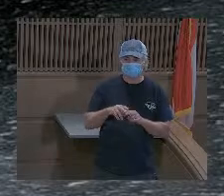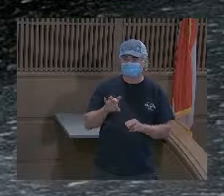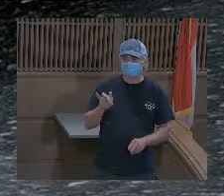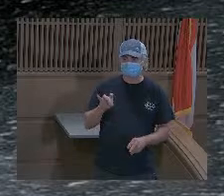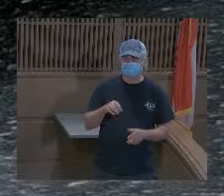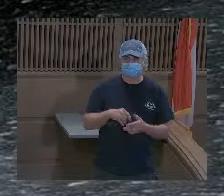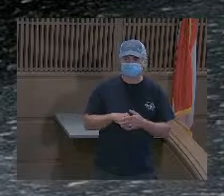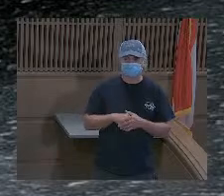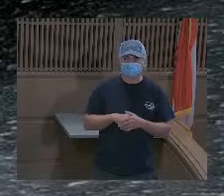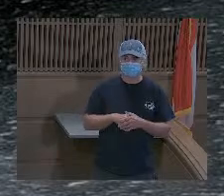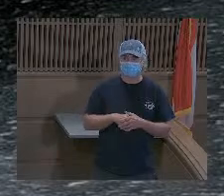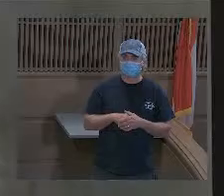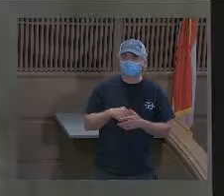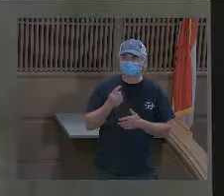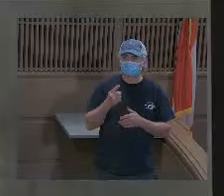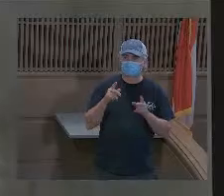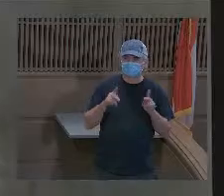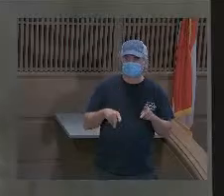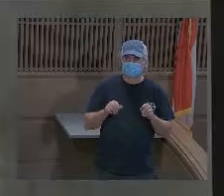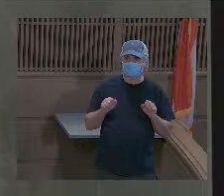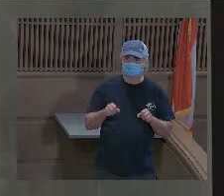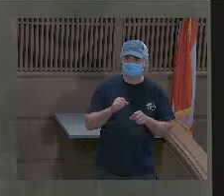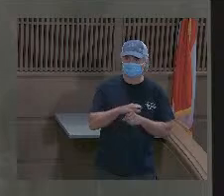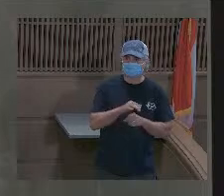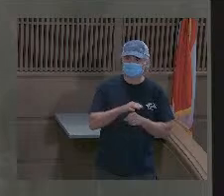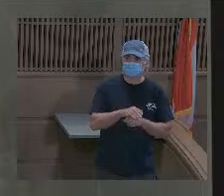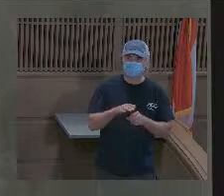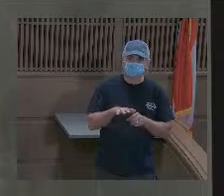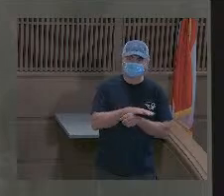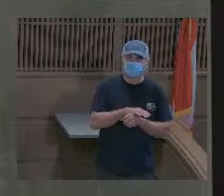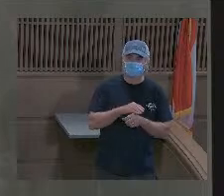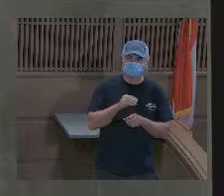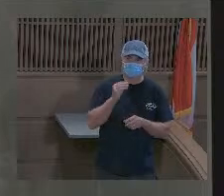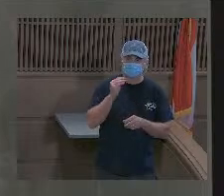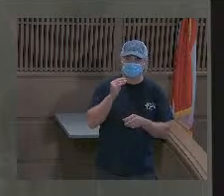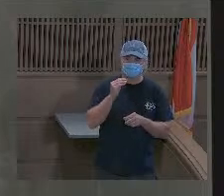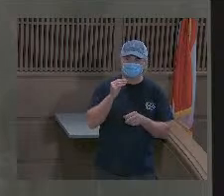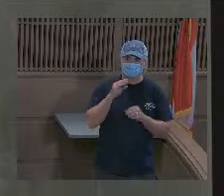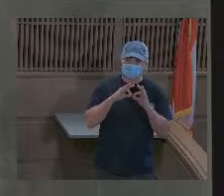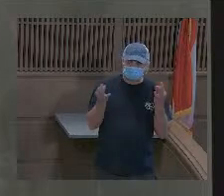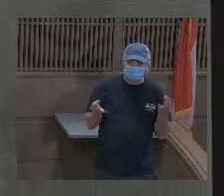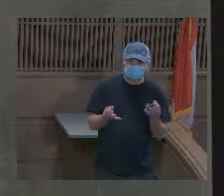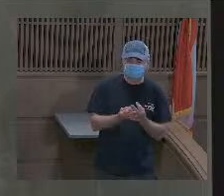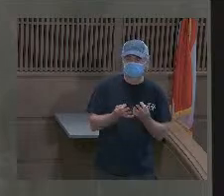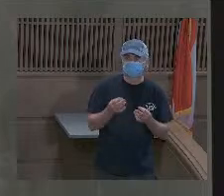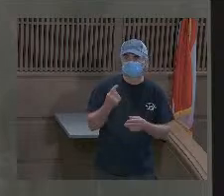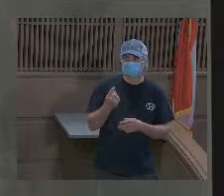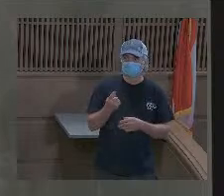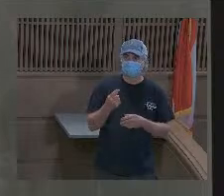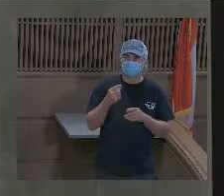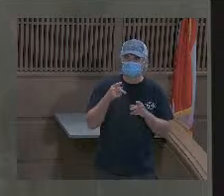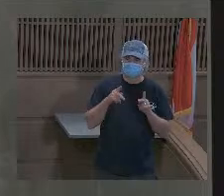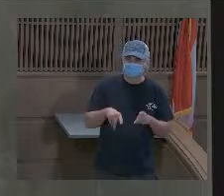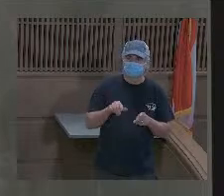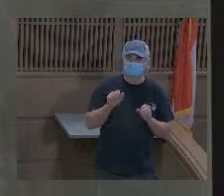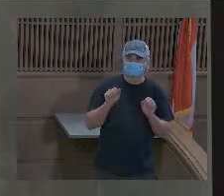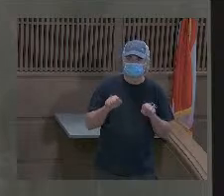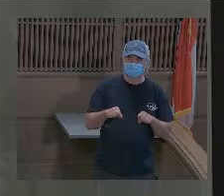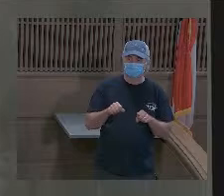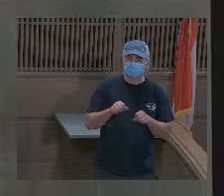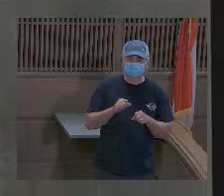person can go and infect a whole entire family. If 1 person decides not to take the